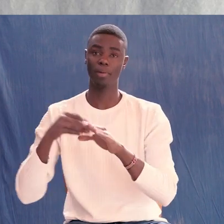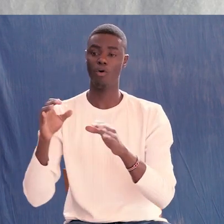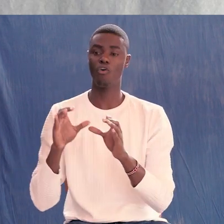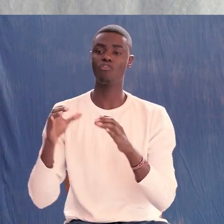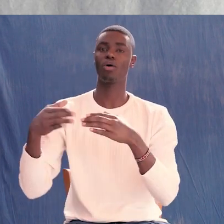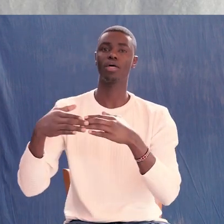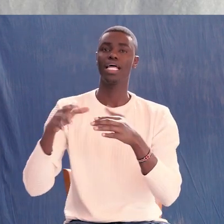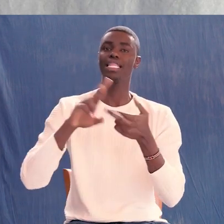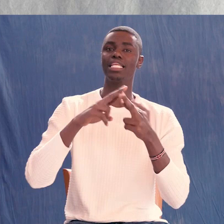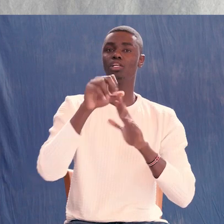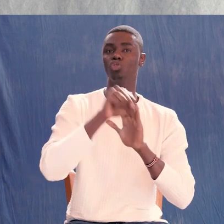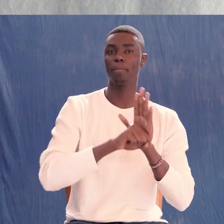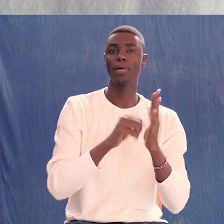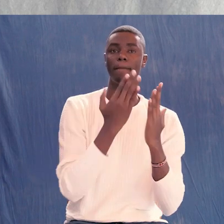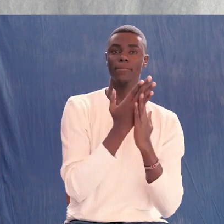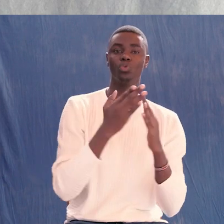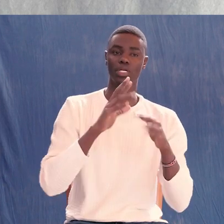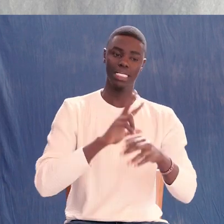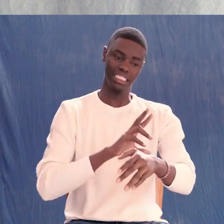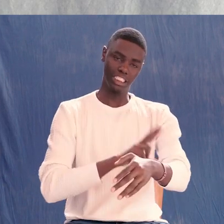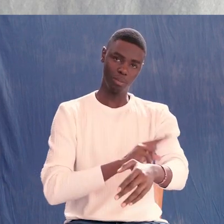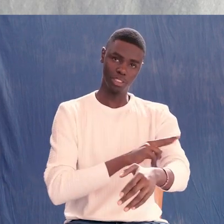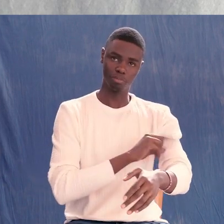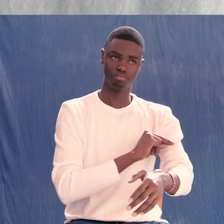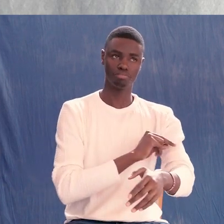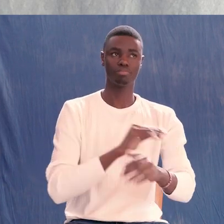community, the relationships between his sheep matter.